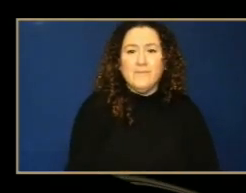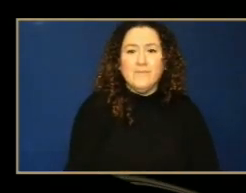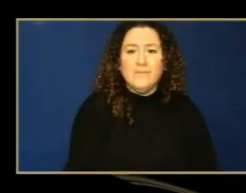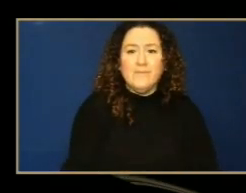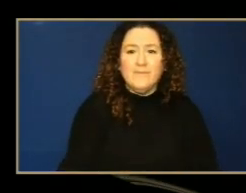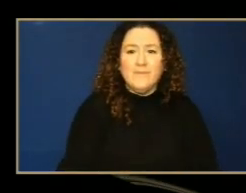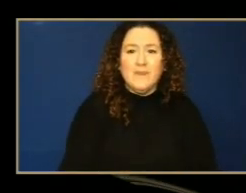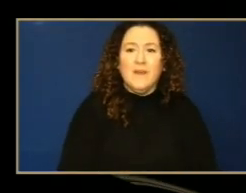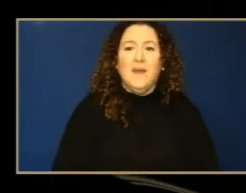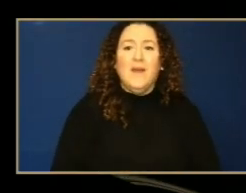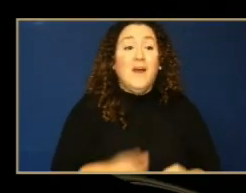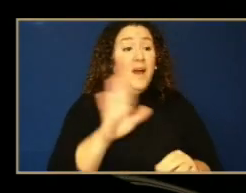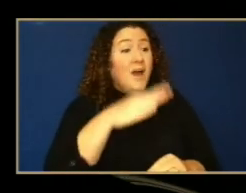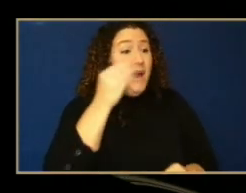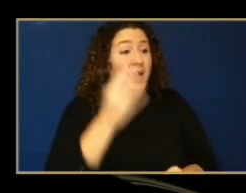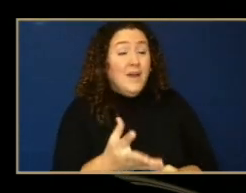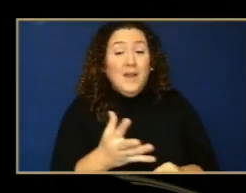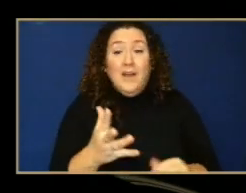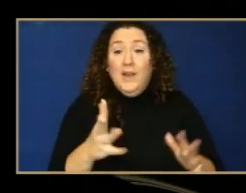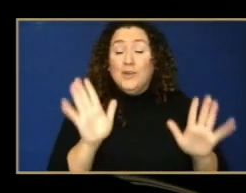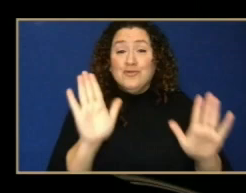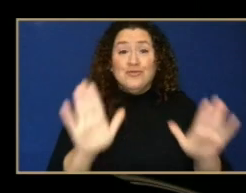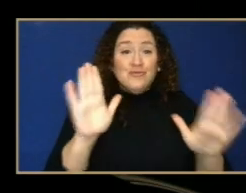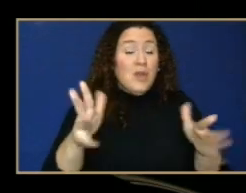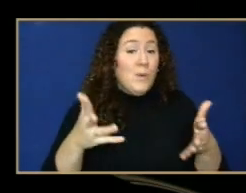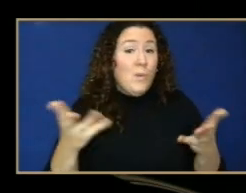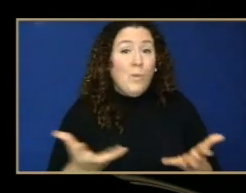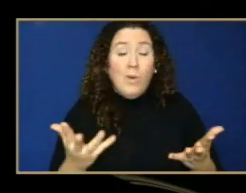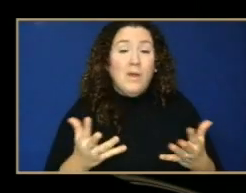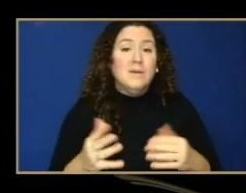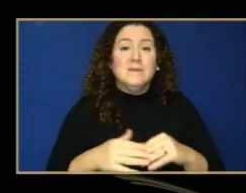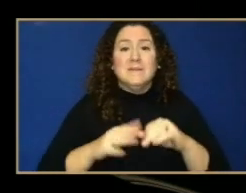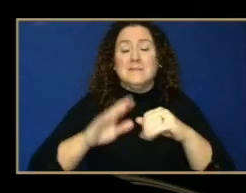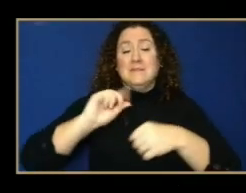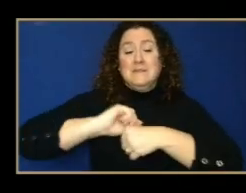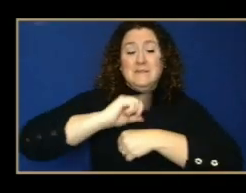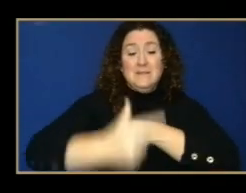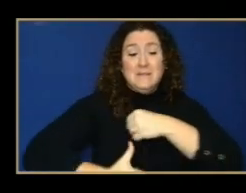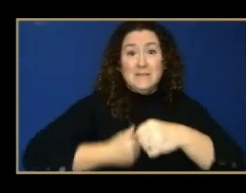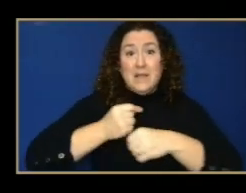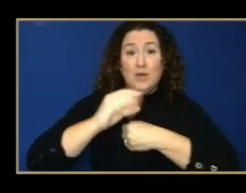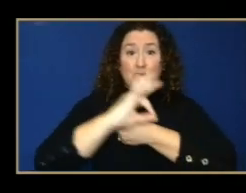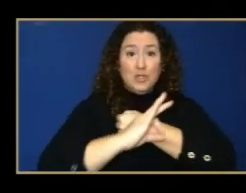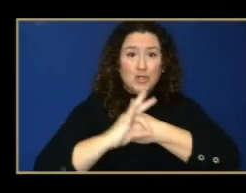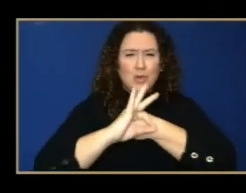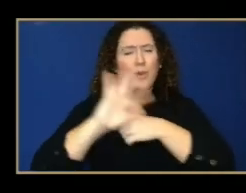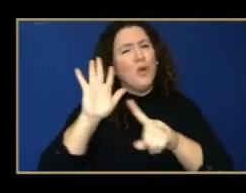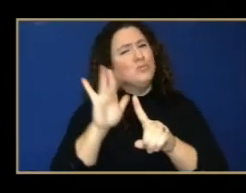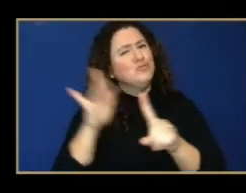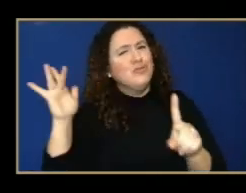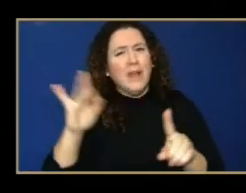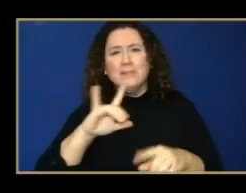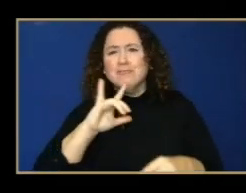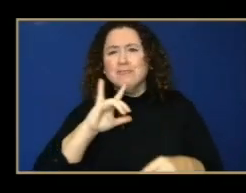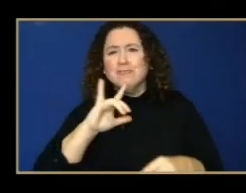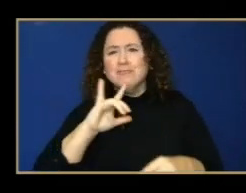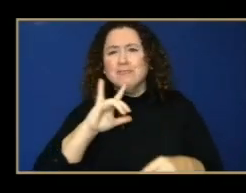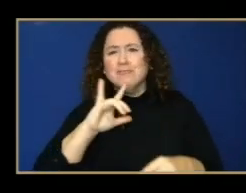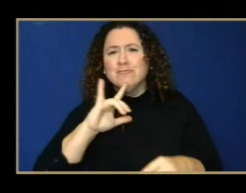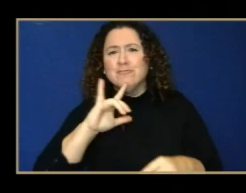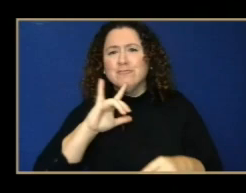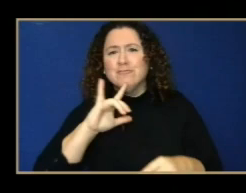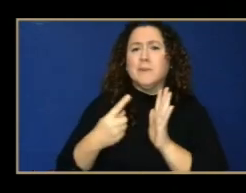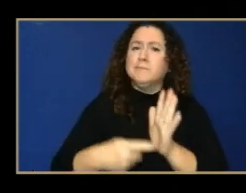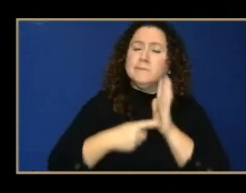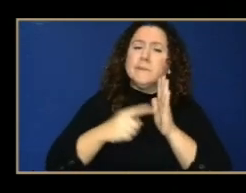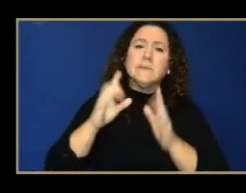bright. You don't need sometimes with astrophotography, you need really fancy equipment and you need a telescope, you need a mount and so forth to take